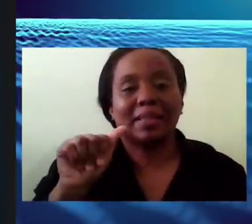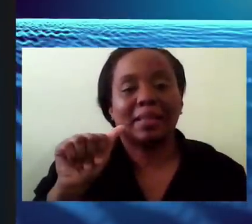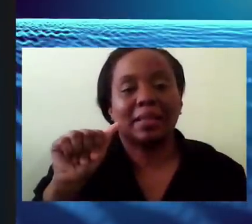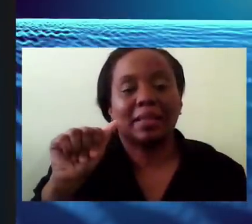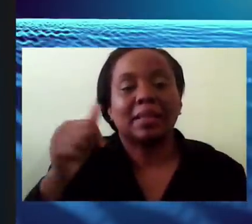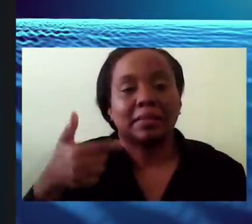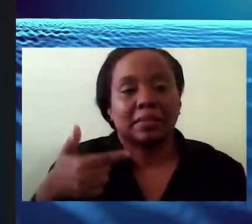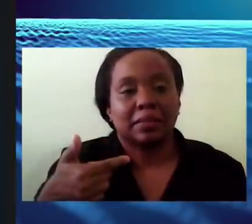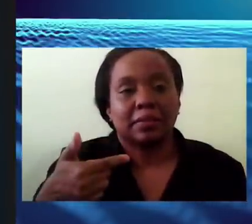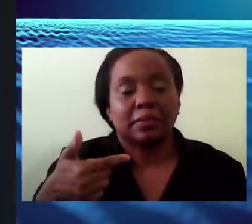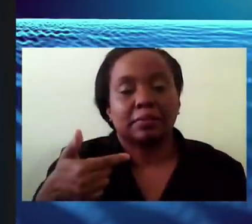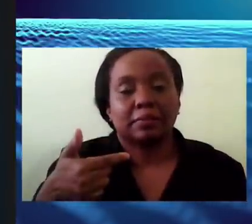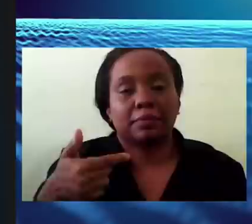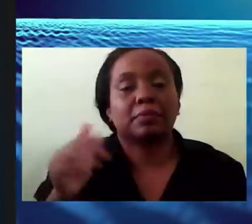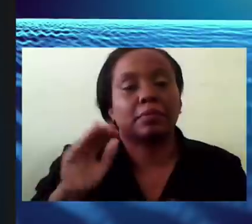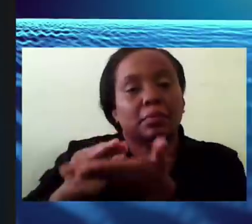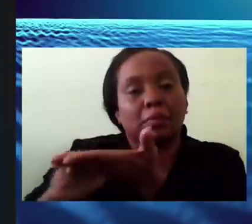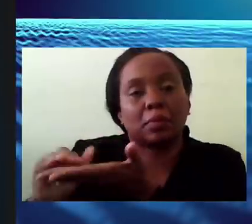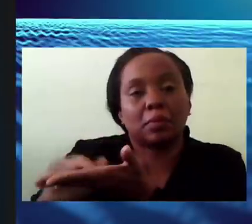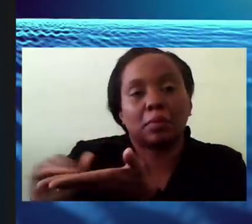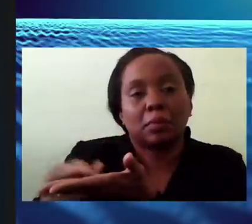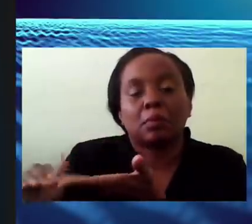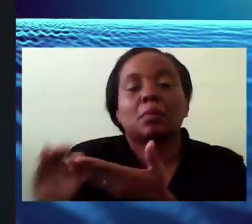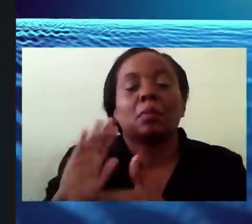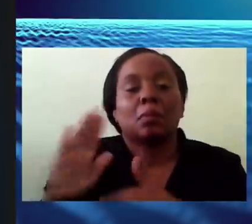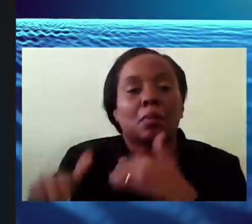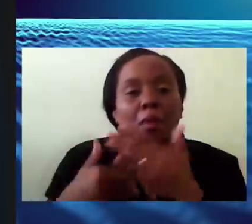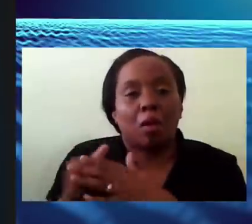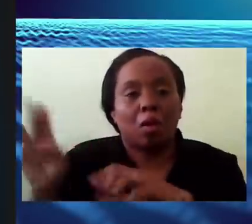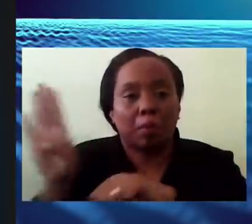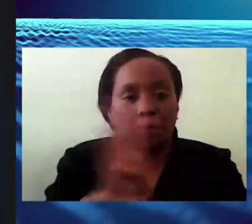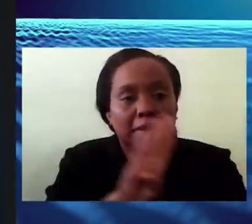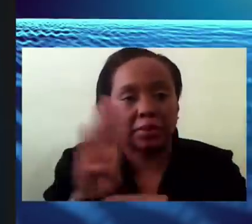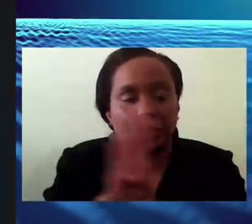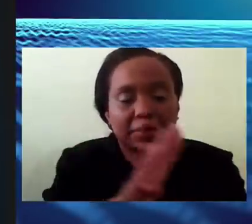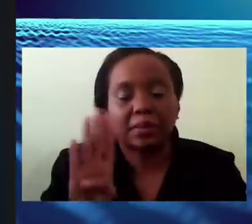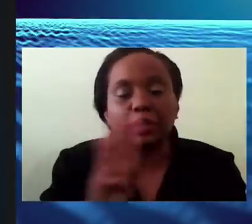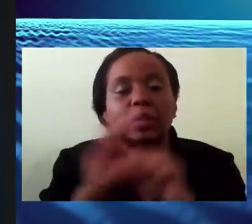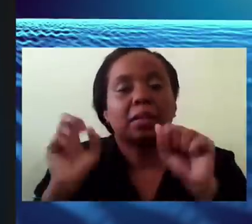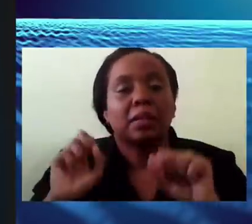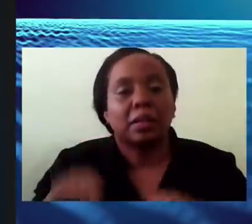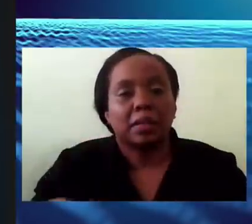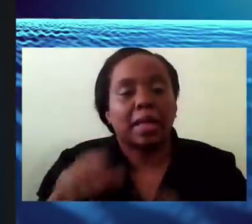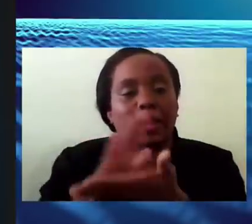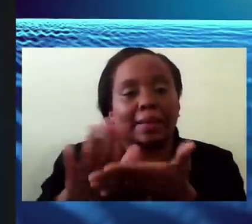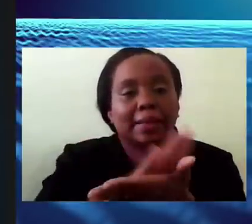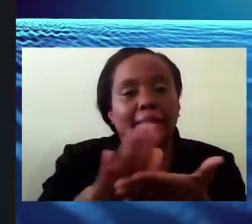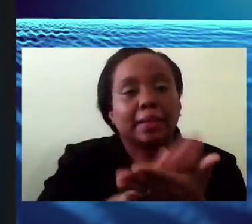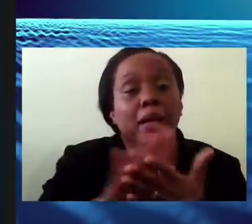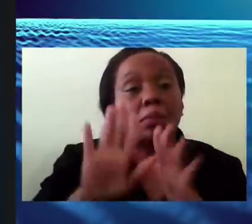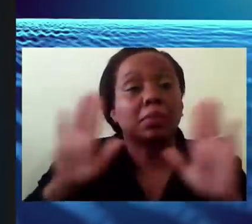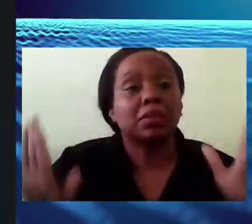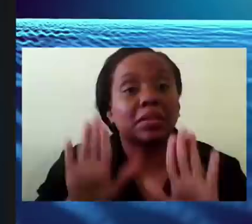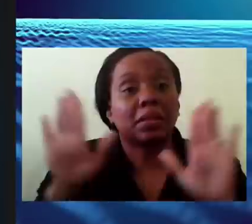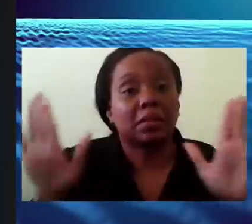all enterprises, and all persons to perform cleanup activities on Sunday, April the 18th, 2021, whether